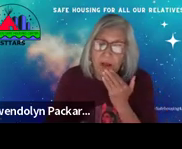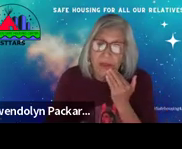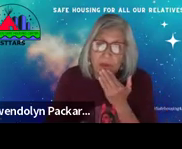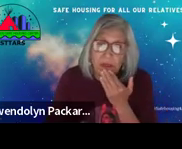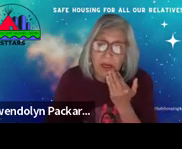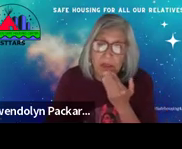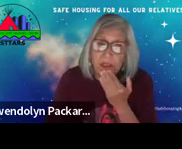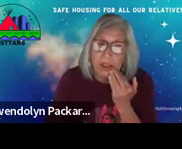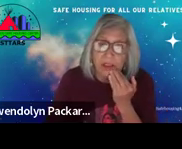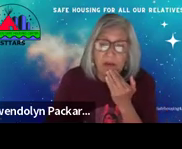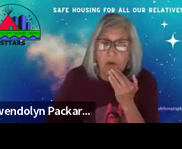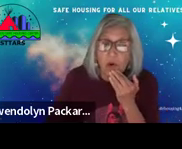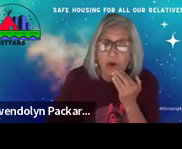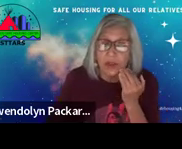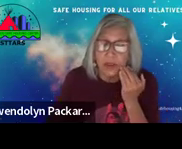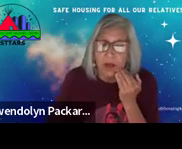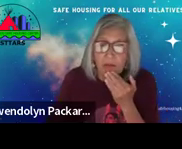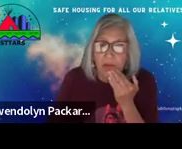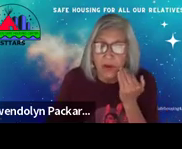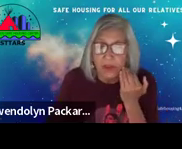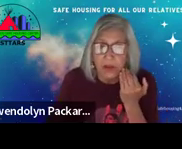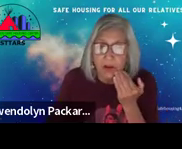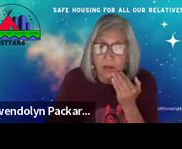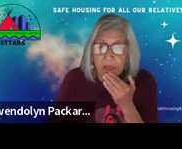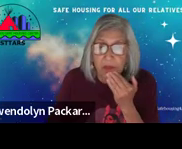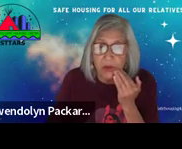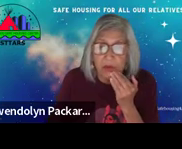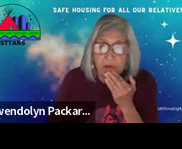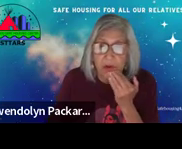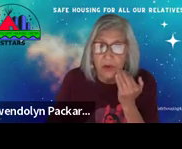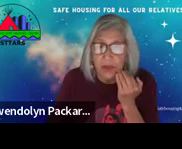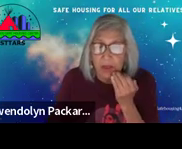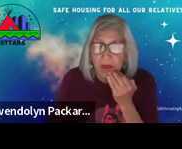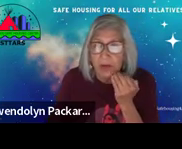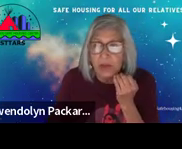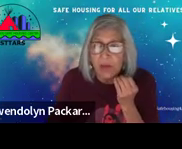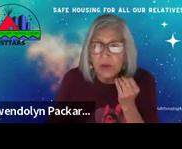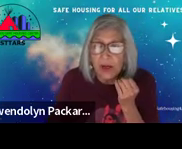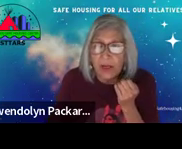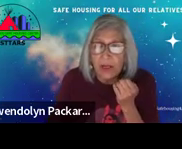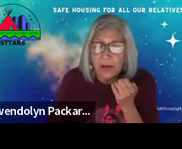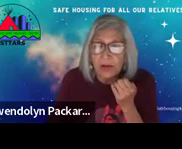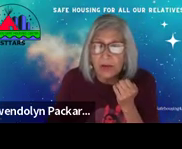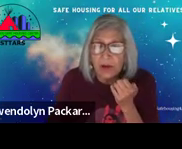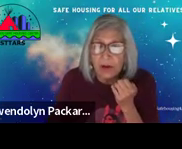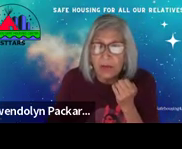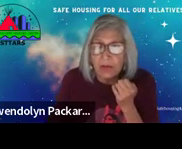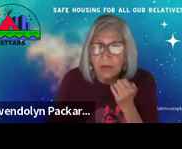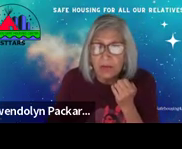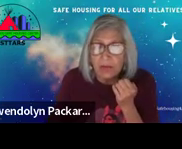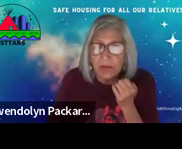wanted to say about this one. Since she's never worked, funds could also be used for job training